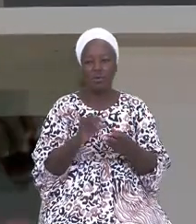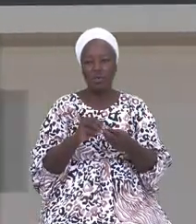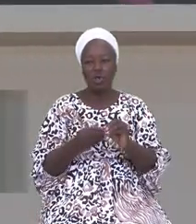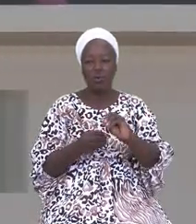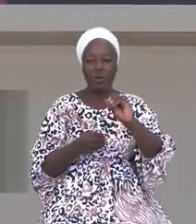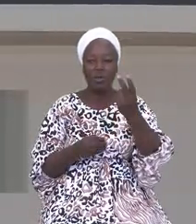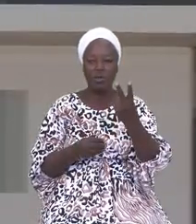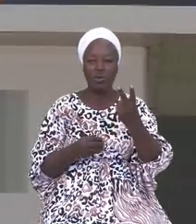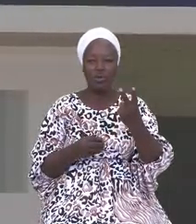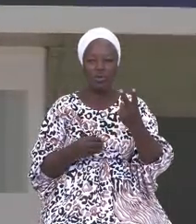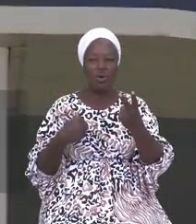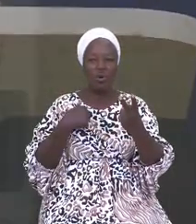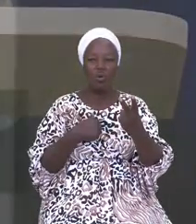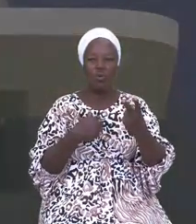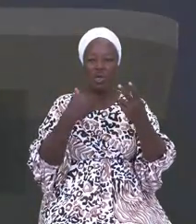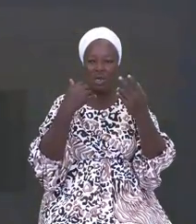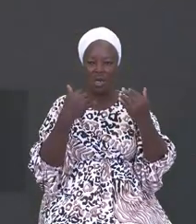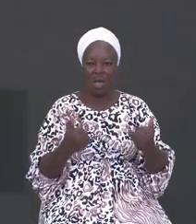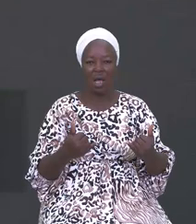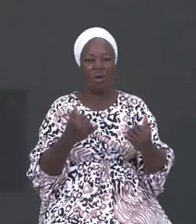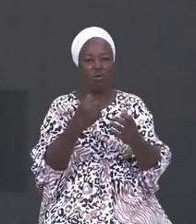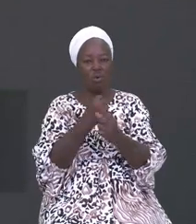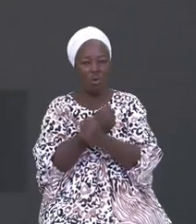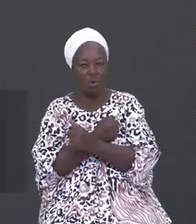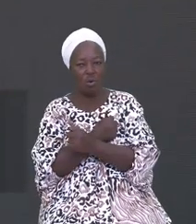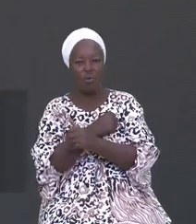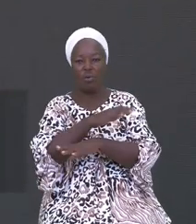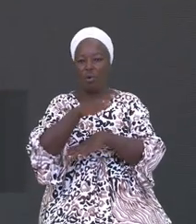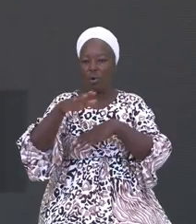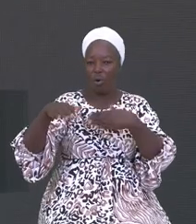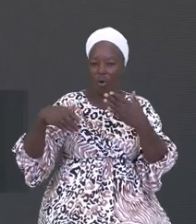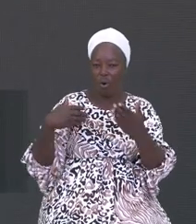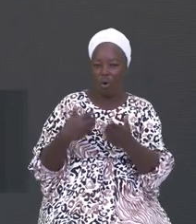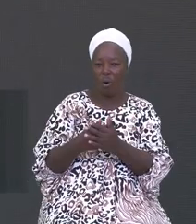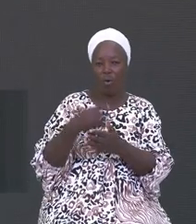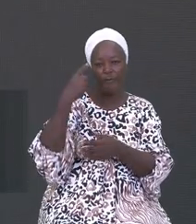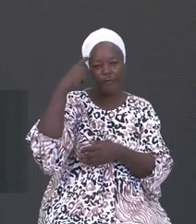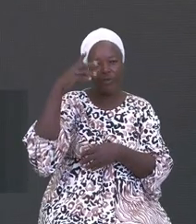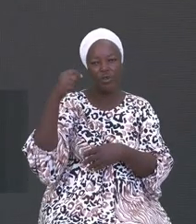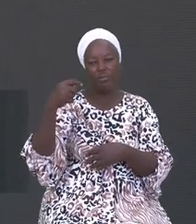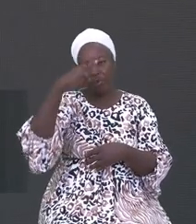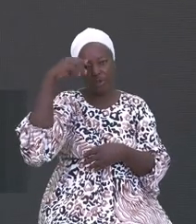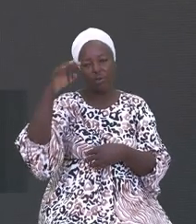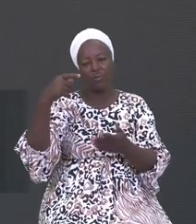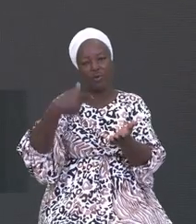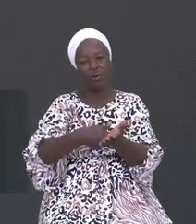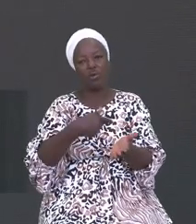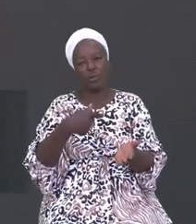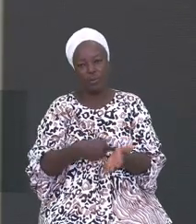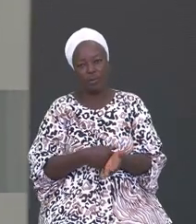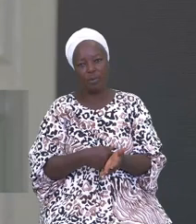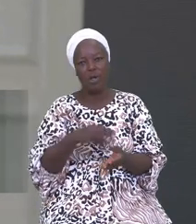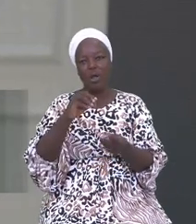two, we now love all for the gospel's sake. Number